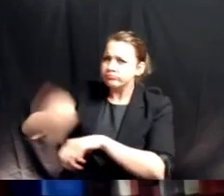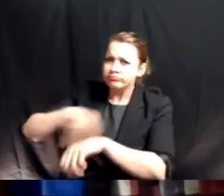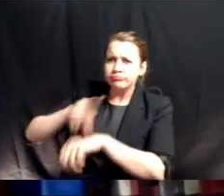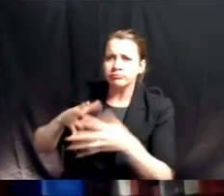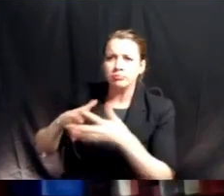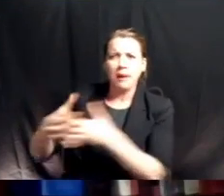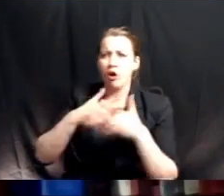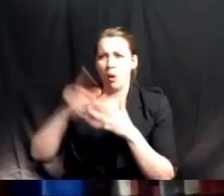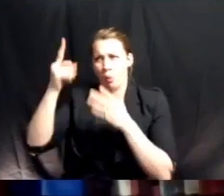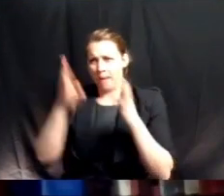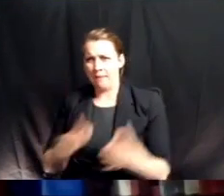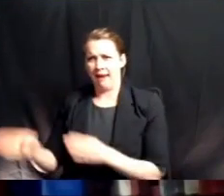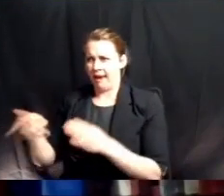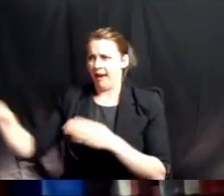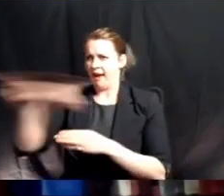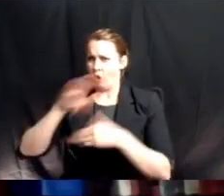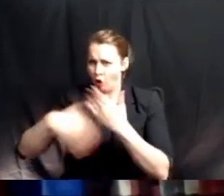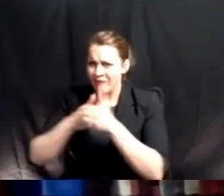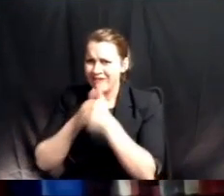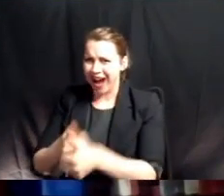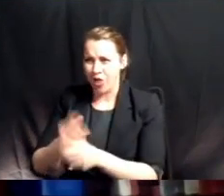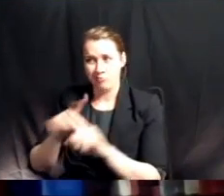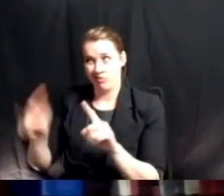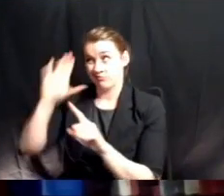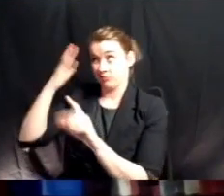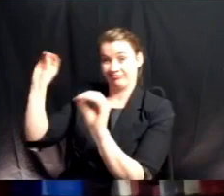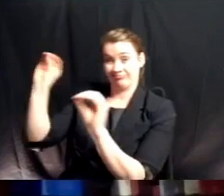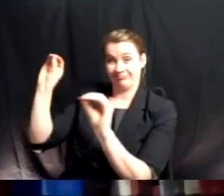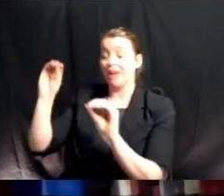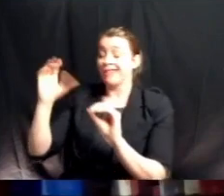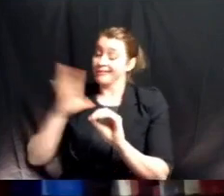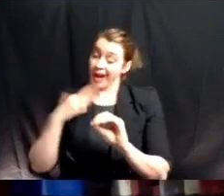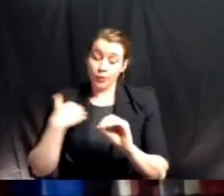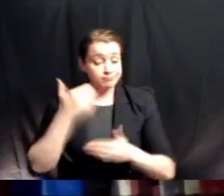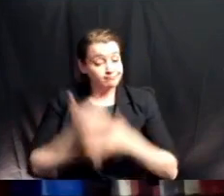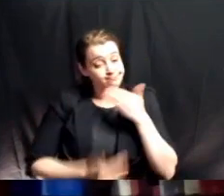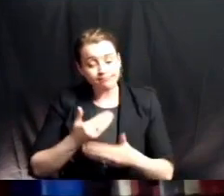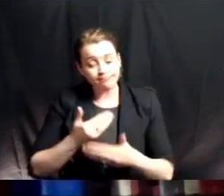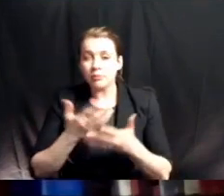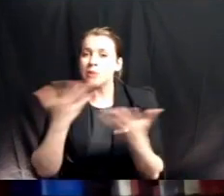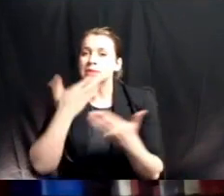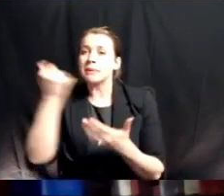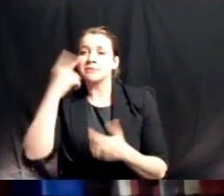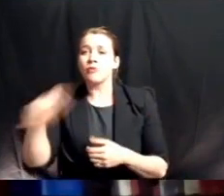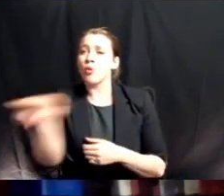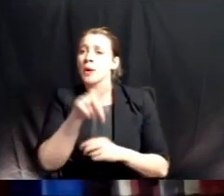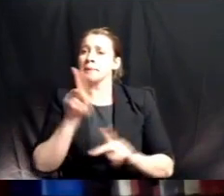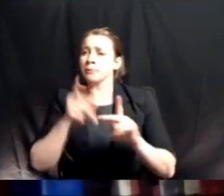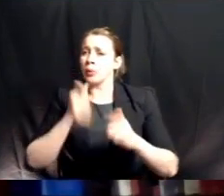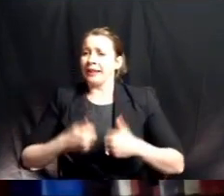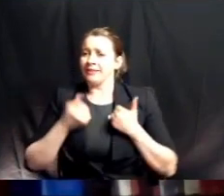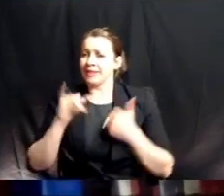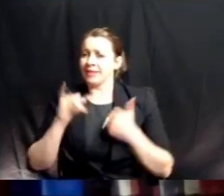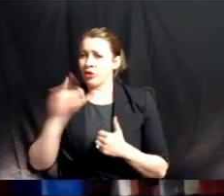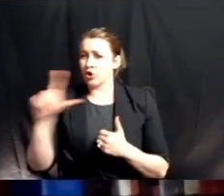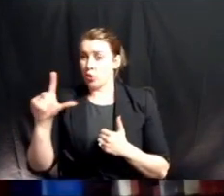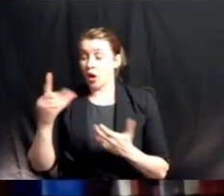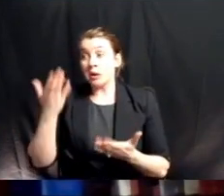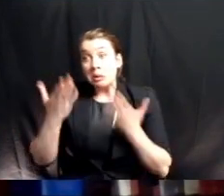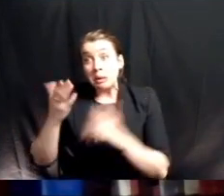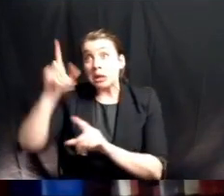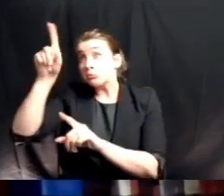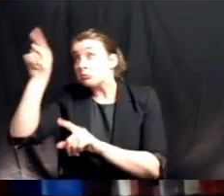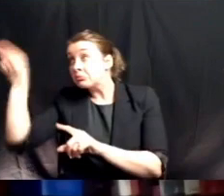so we're doing what's best for the people of Illinois. I know that the other governors around us may have different